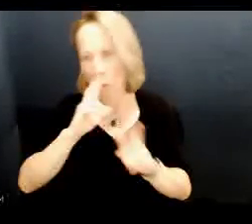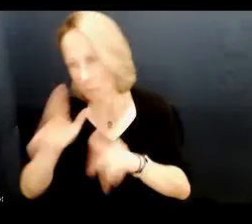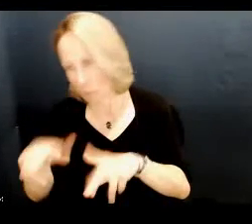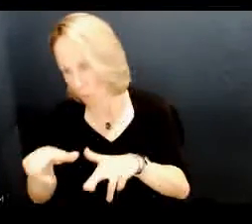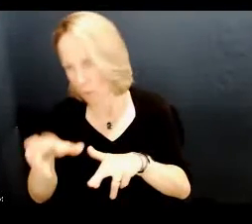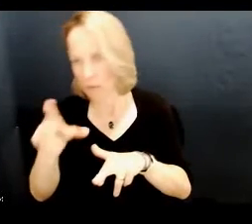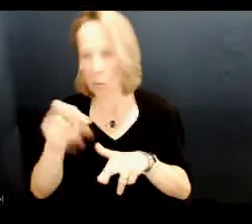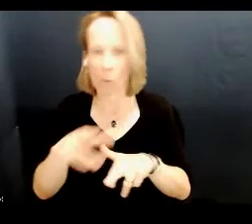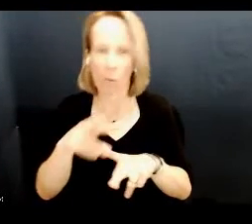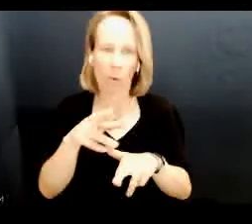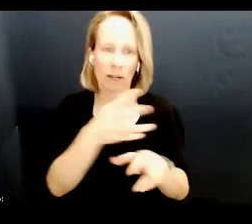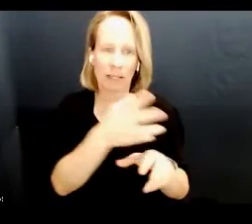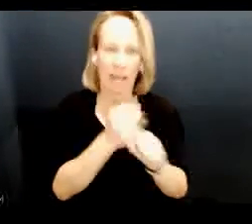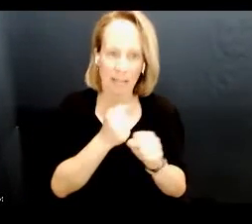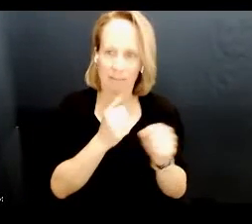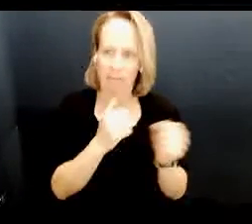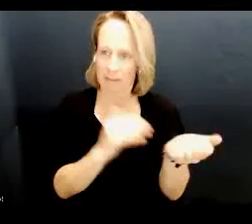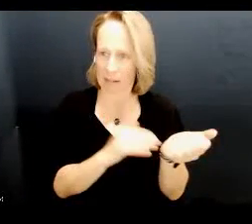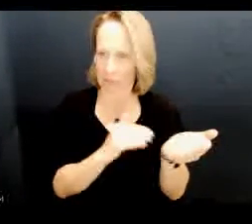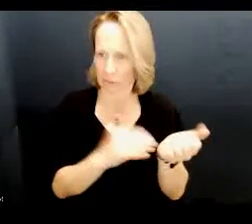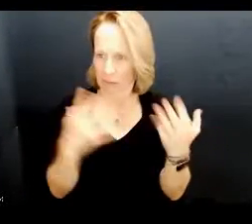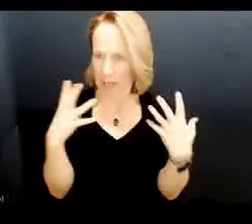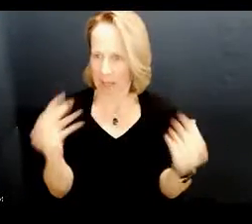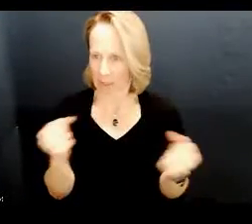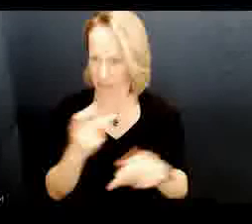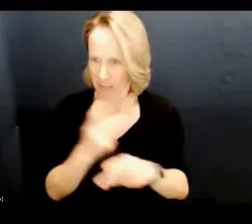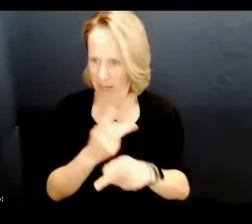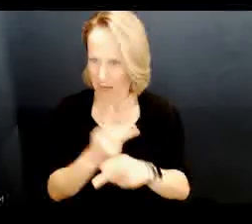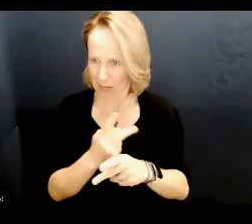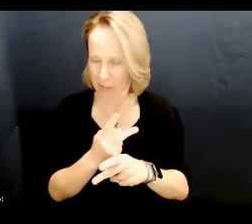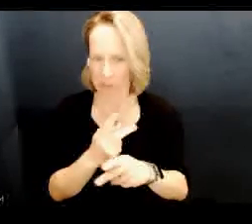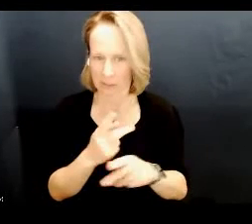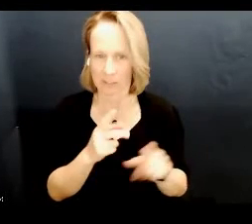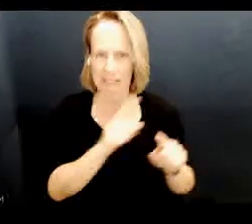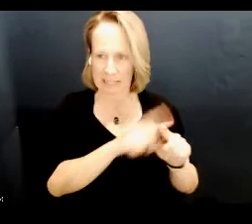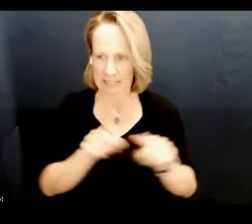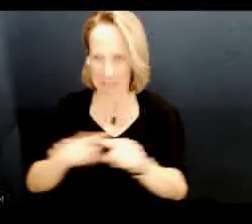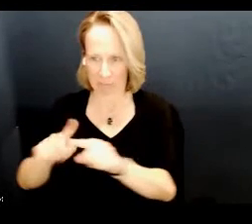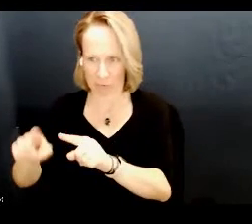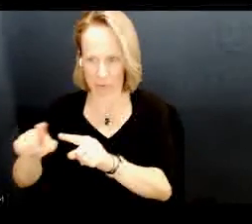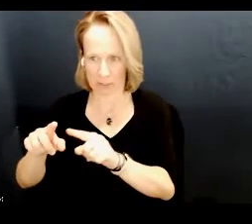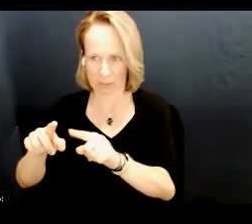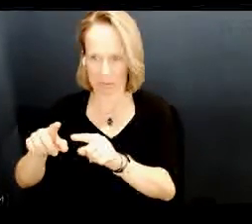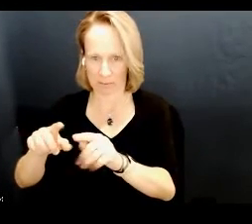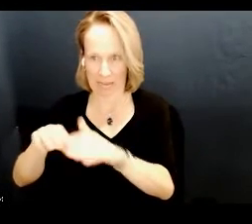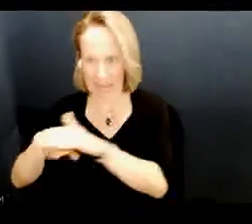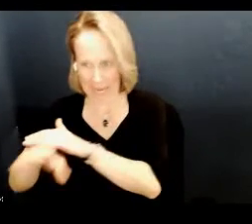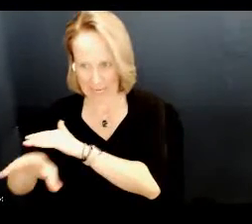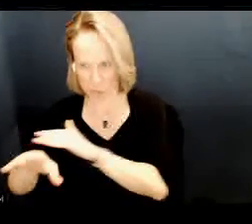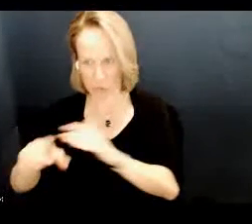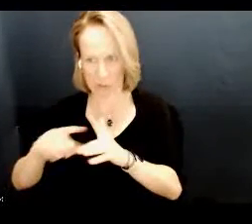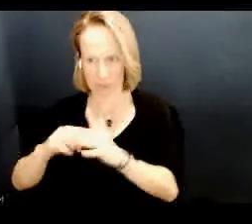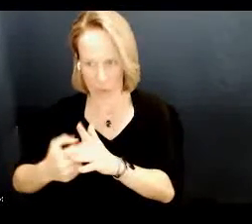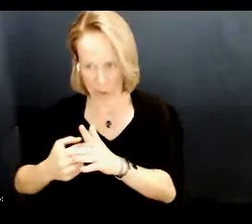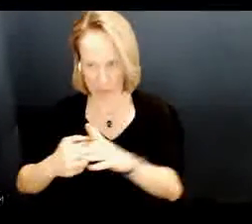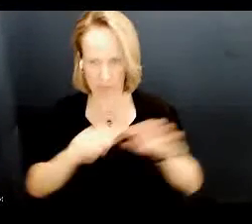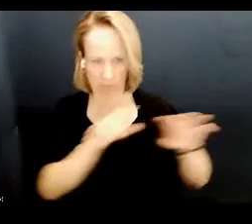receive healthcare, right? We're going to want to look at what are all of these different entry points and then start the mapping from there.